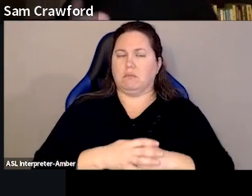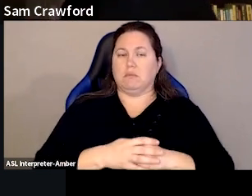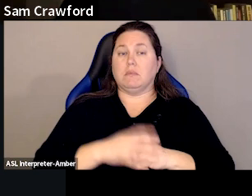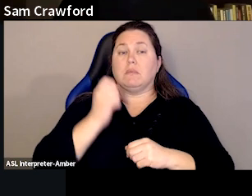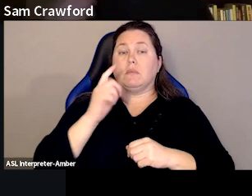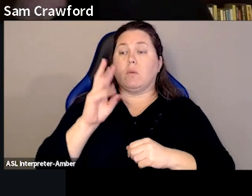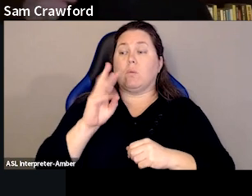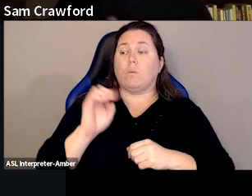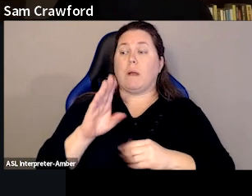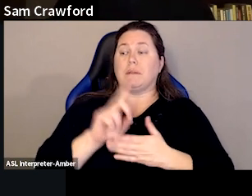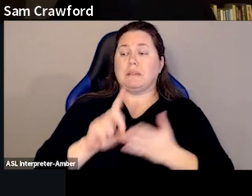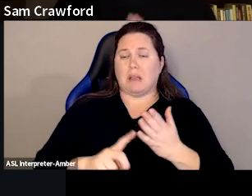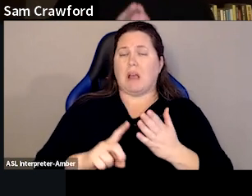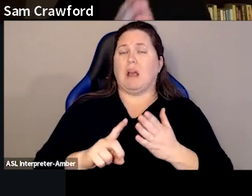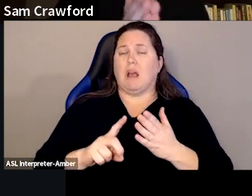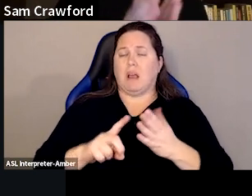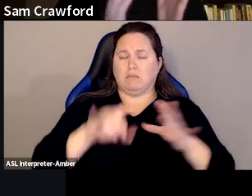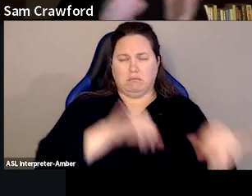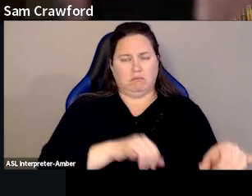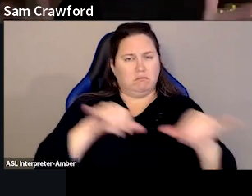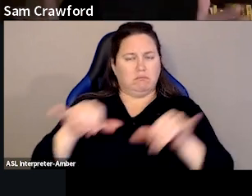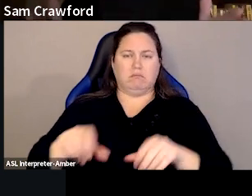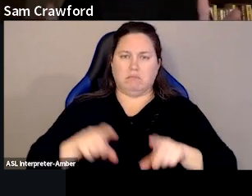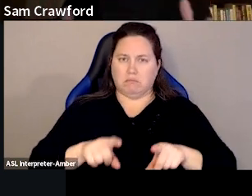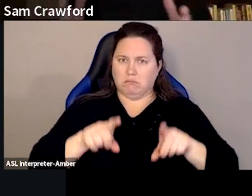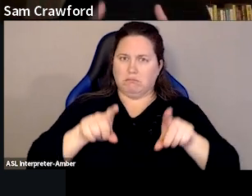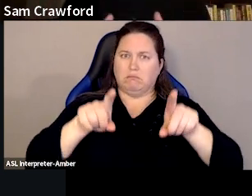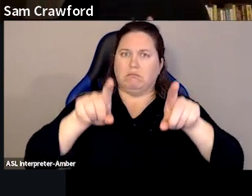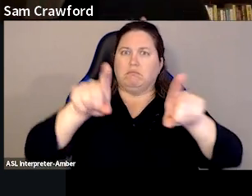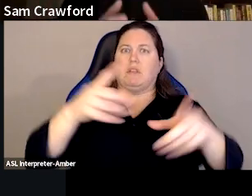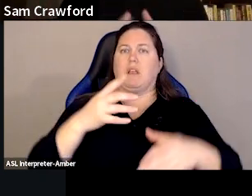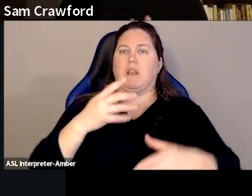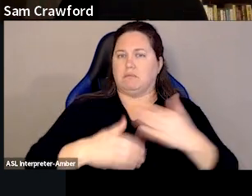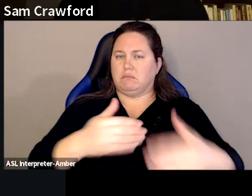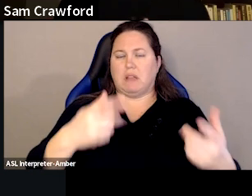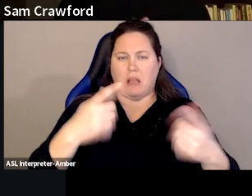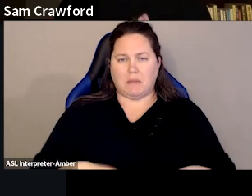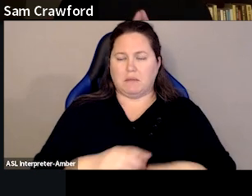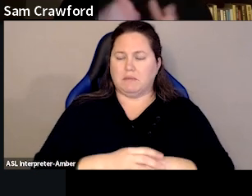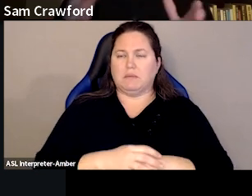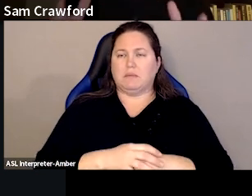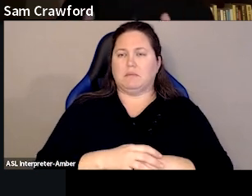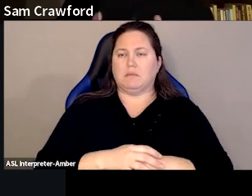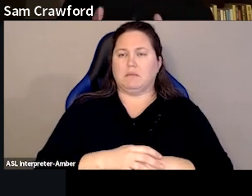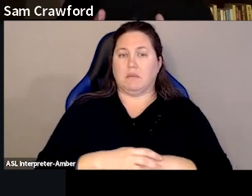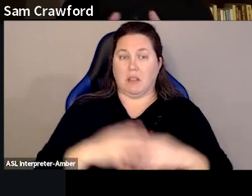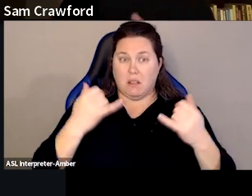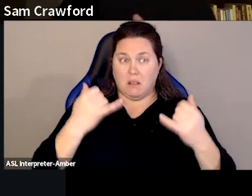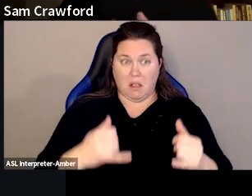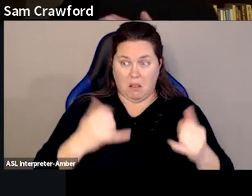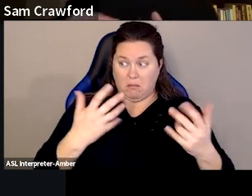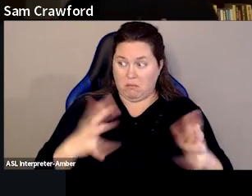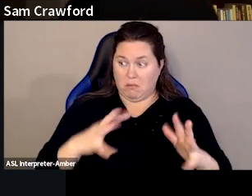no-code builders in general right now. It's a natural progression. It was inevitable that it would happen. And now that it has,